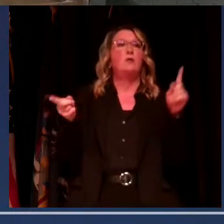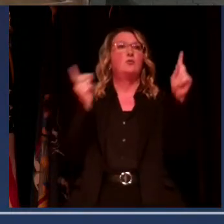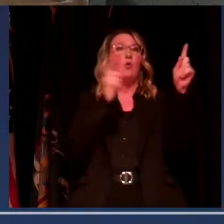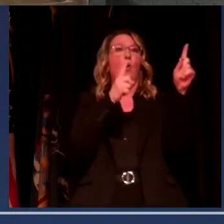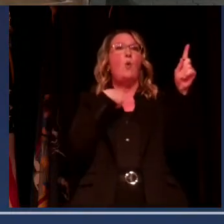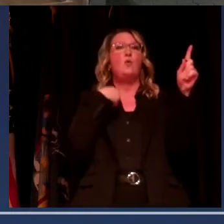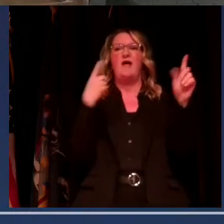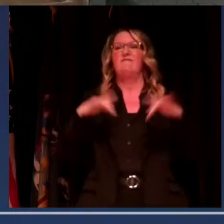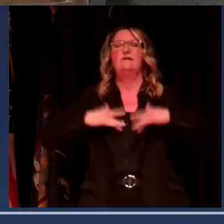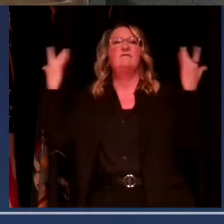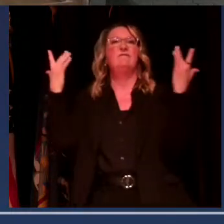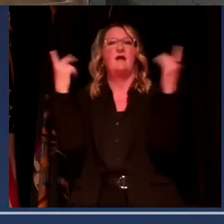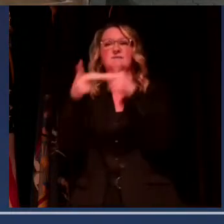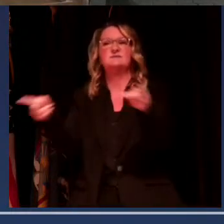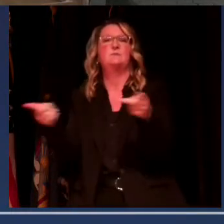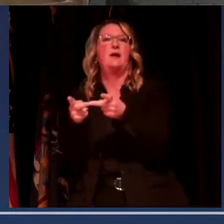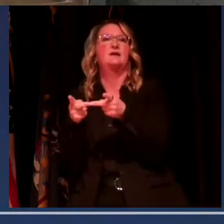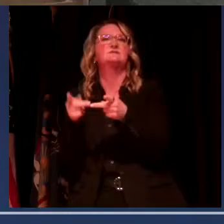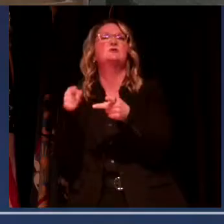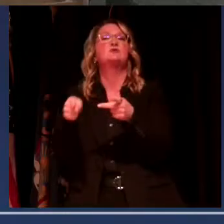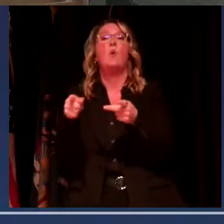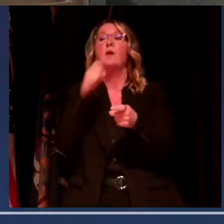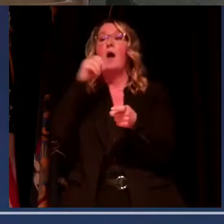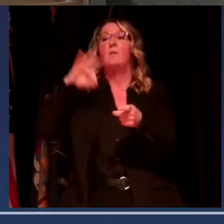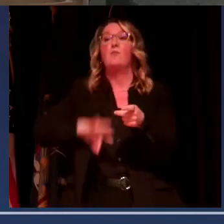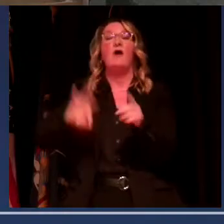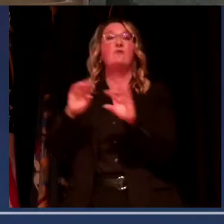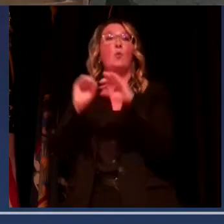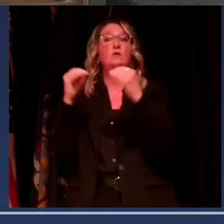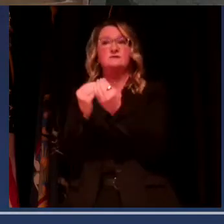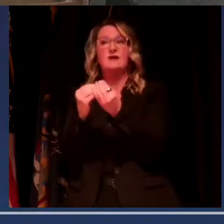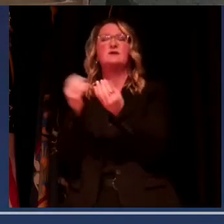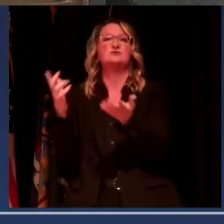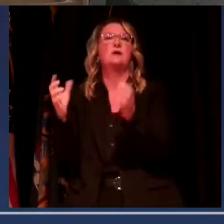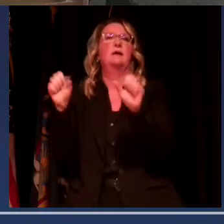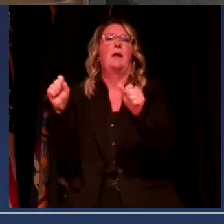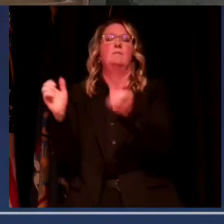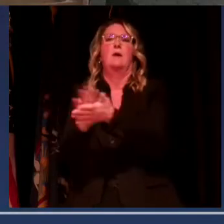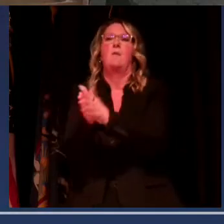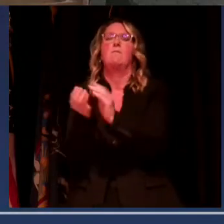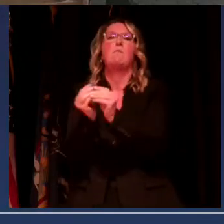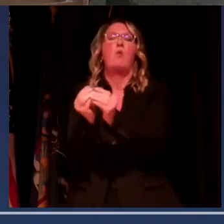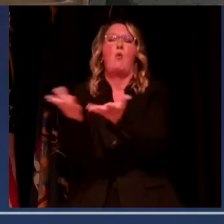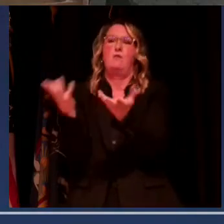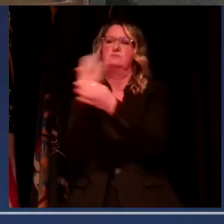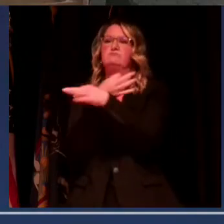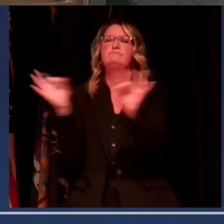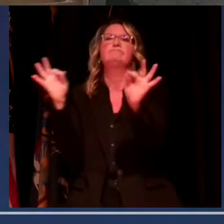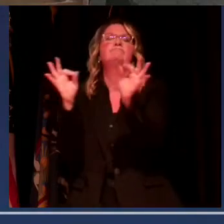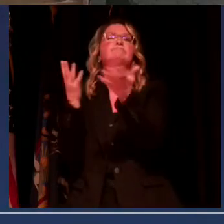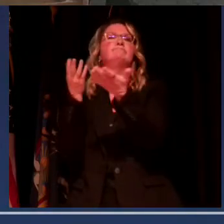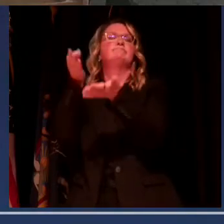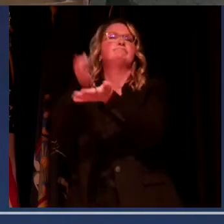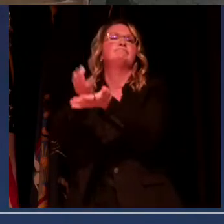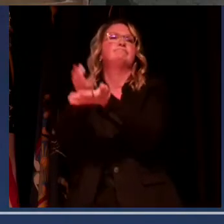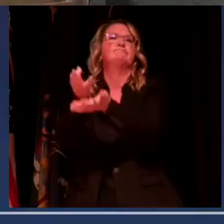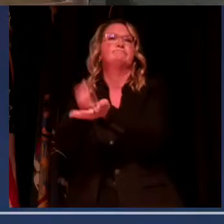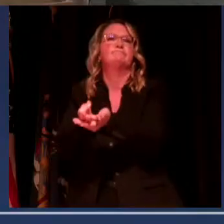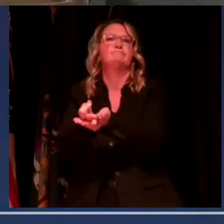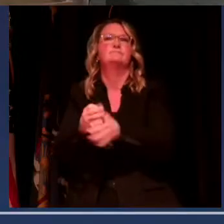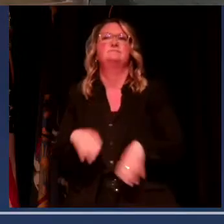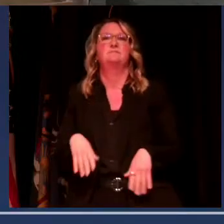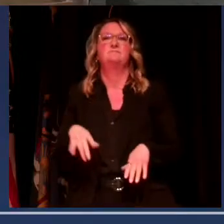event space, thereby making the not-for-profit organization that runs the gardens more economically independent. Yeah, I was